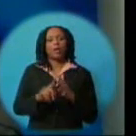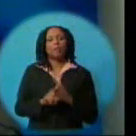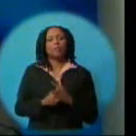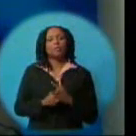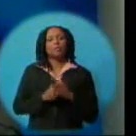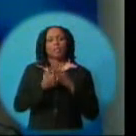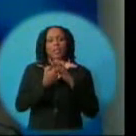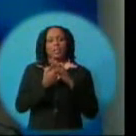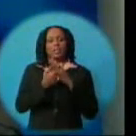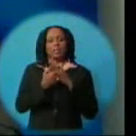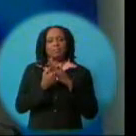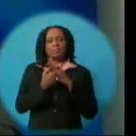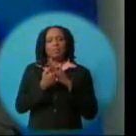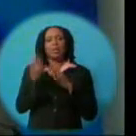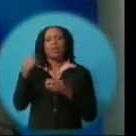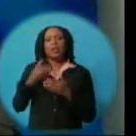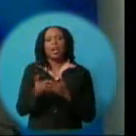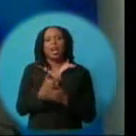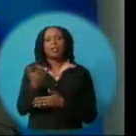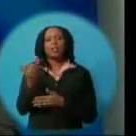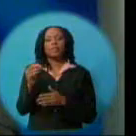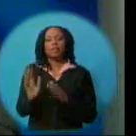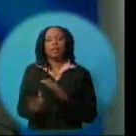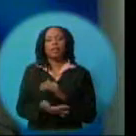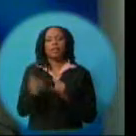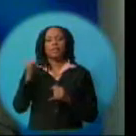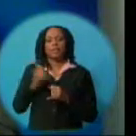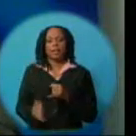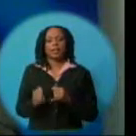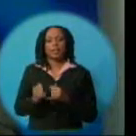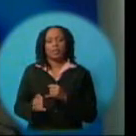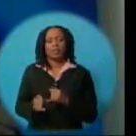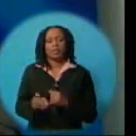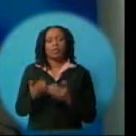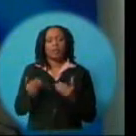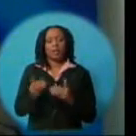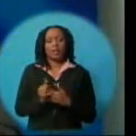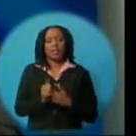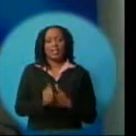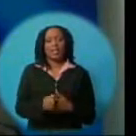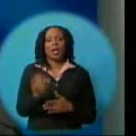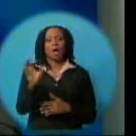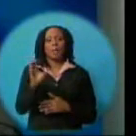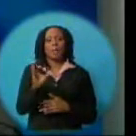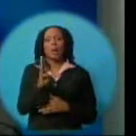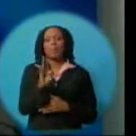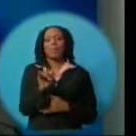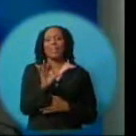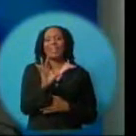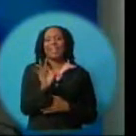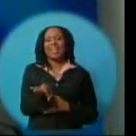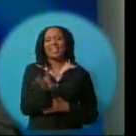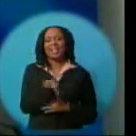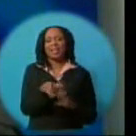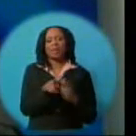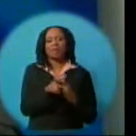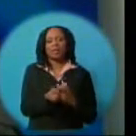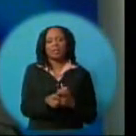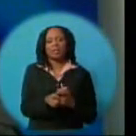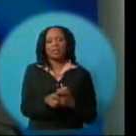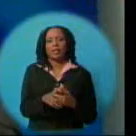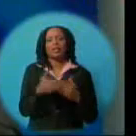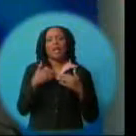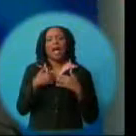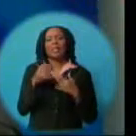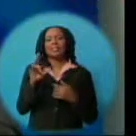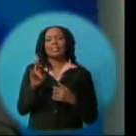2011 BCA Lime Schools Under-15 cricket final at the Lime Cricket Ground today. They're leading Combermere by 88 runs after